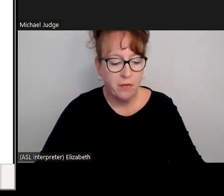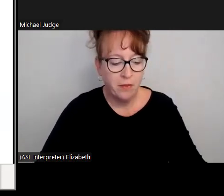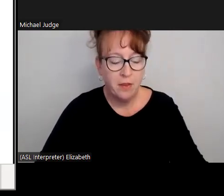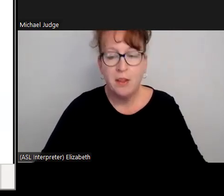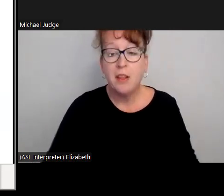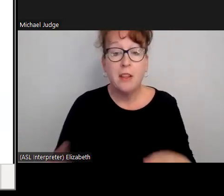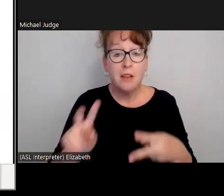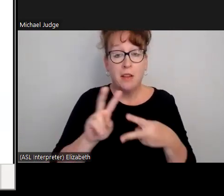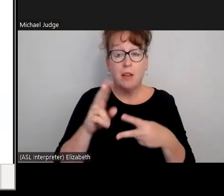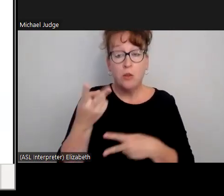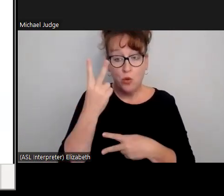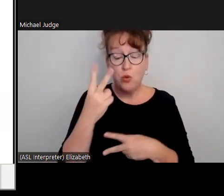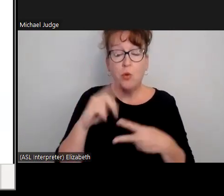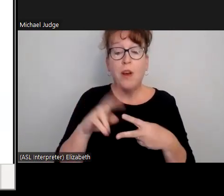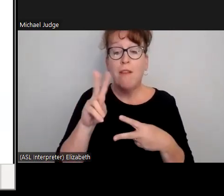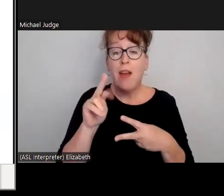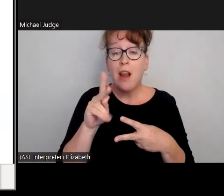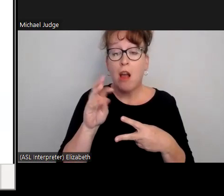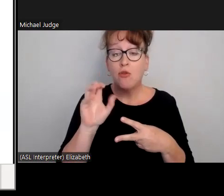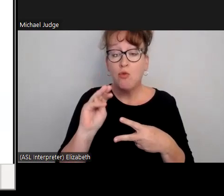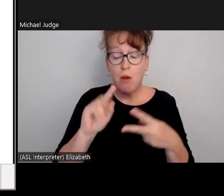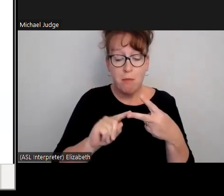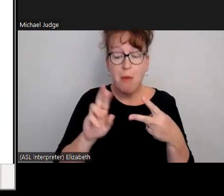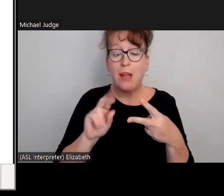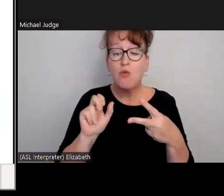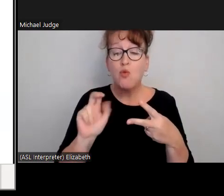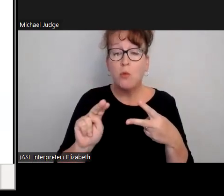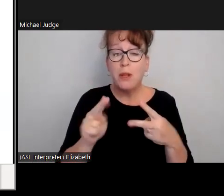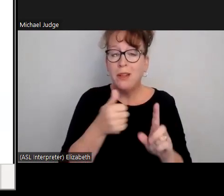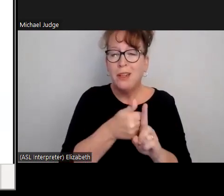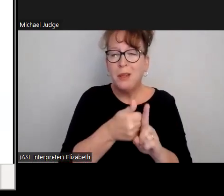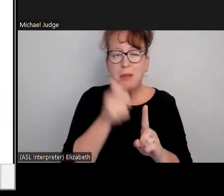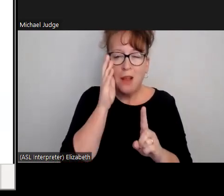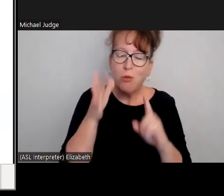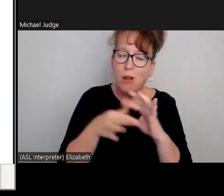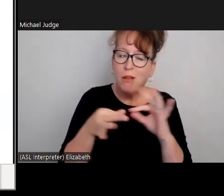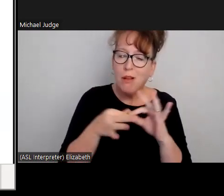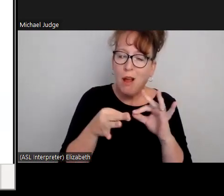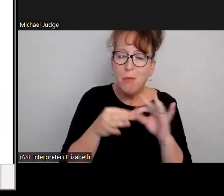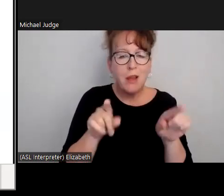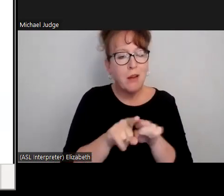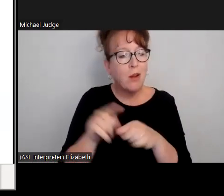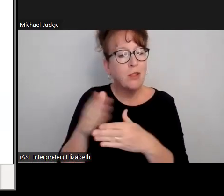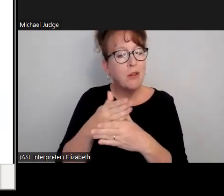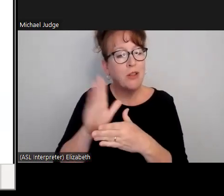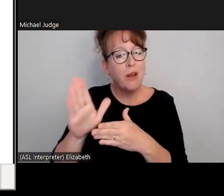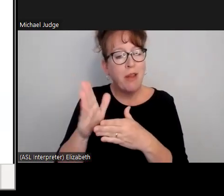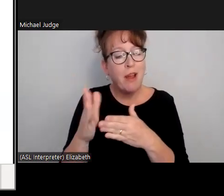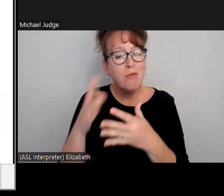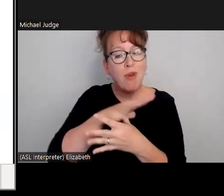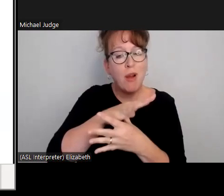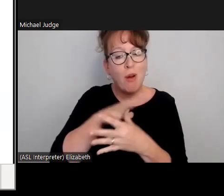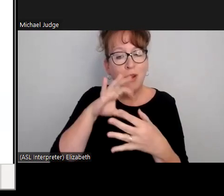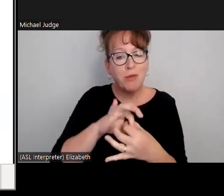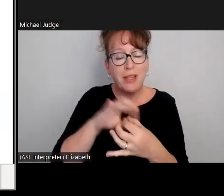and Commissioner Rubin, who will talk to us and share their priorities on